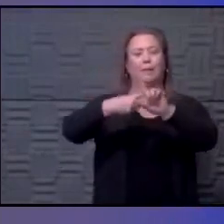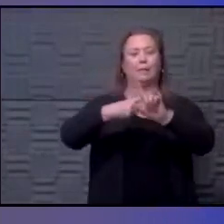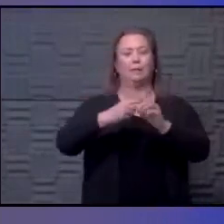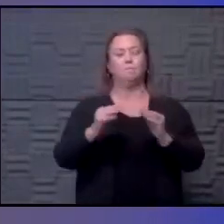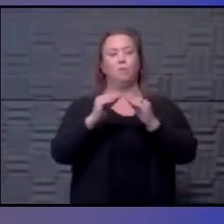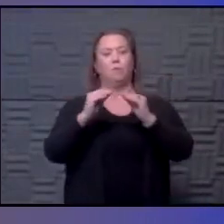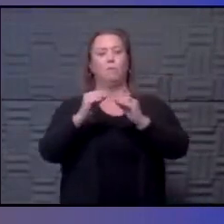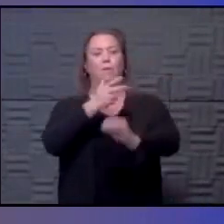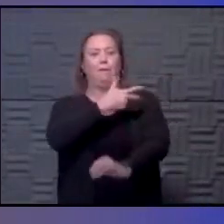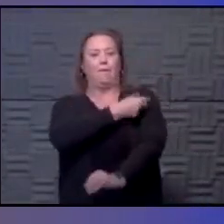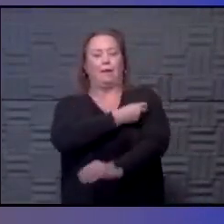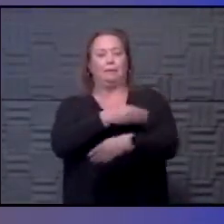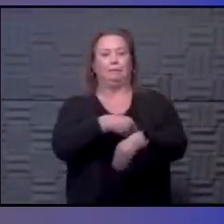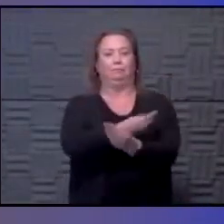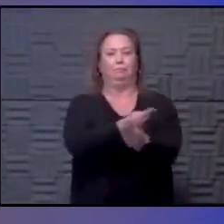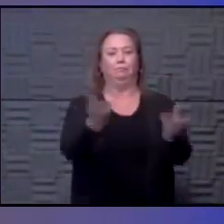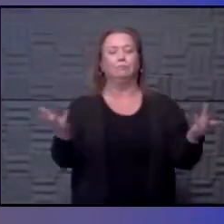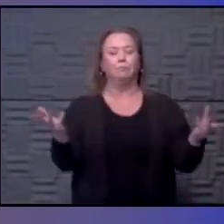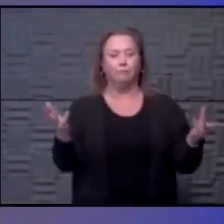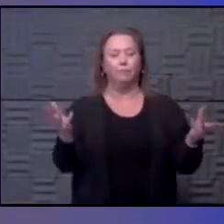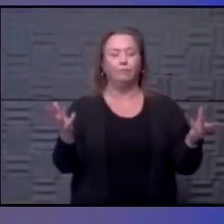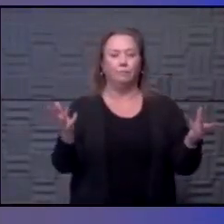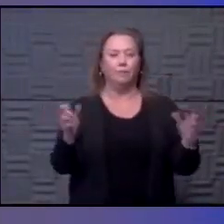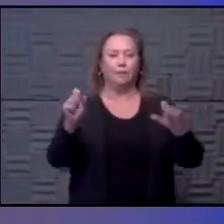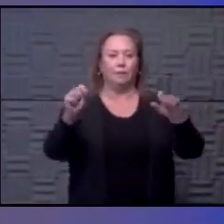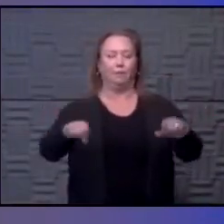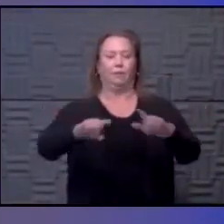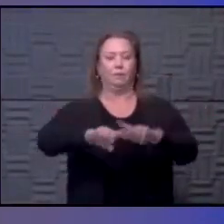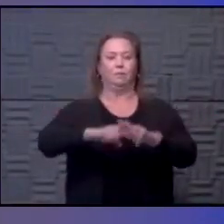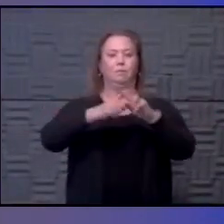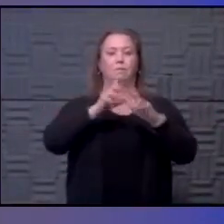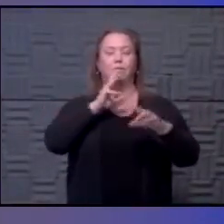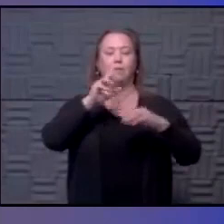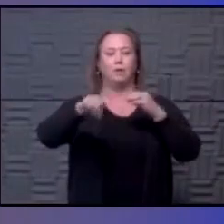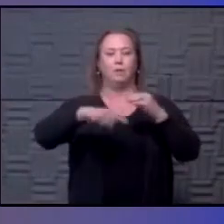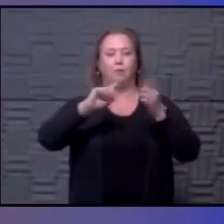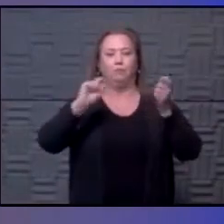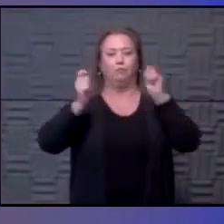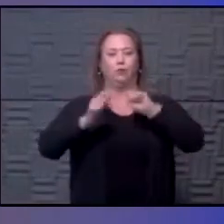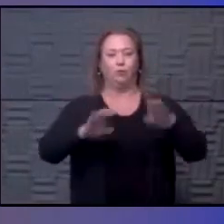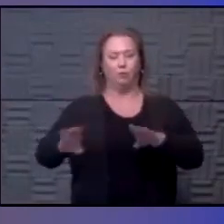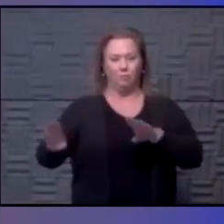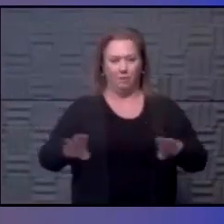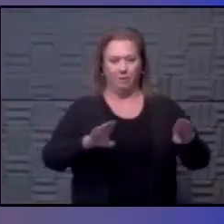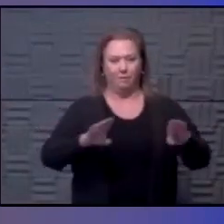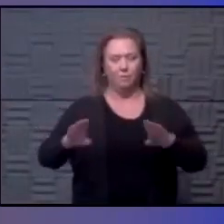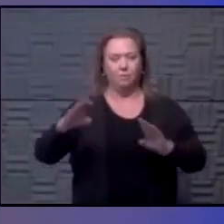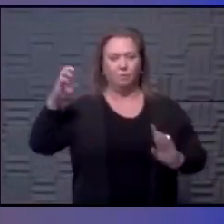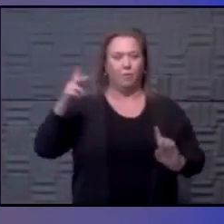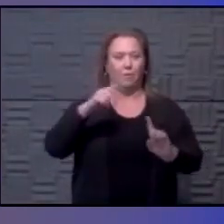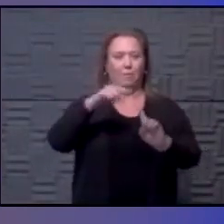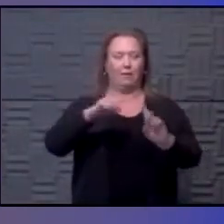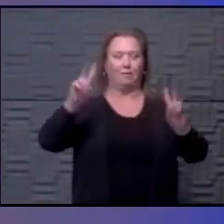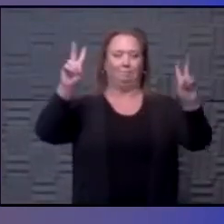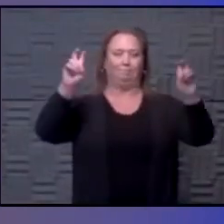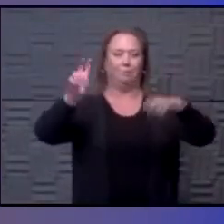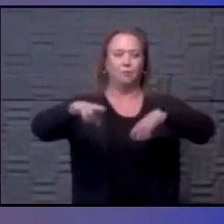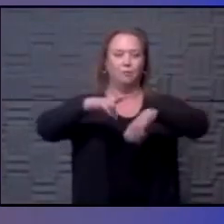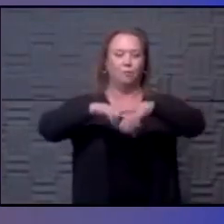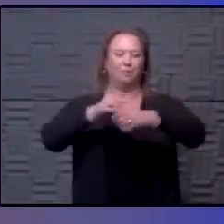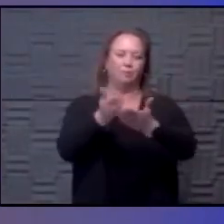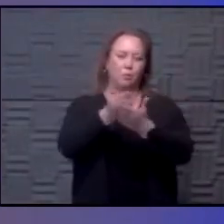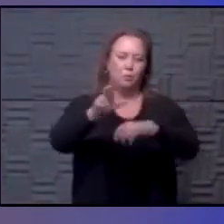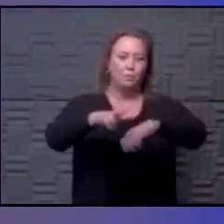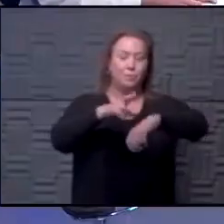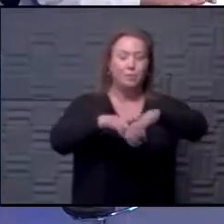of the vaccine distribution, I think then we can start talking about changing our behaviors and returning to whatever the new normal is